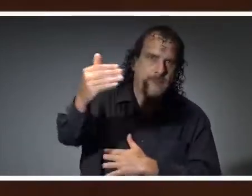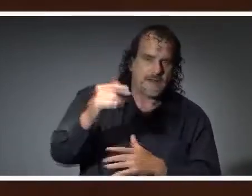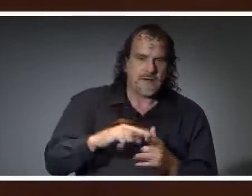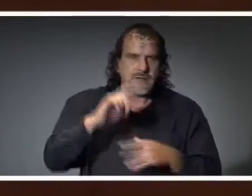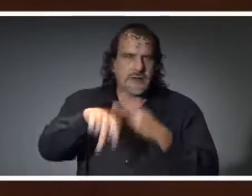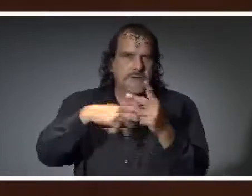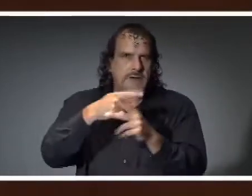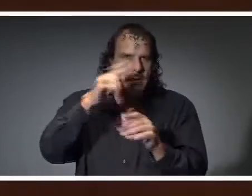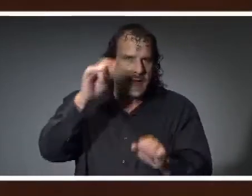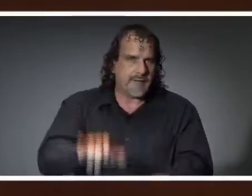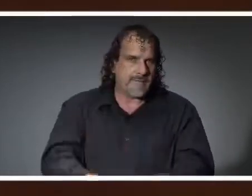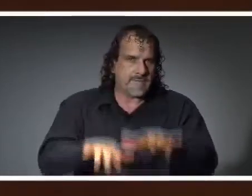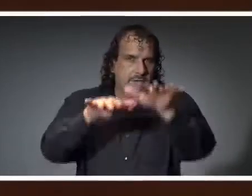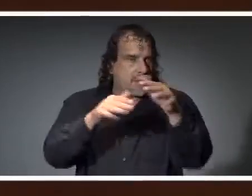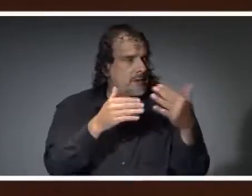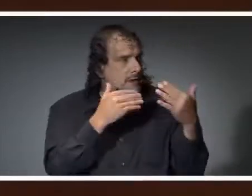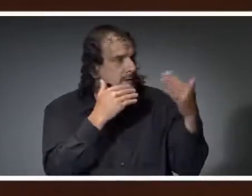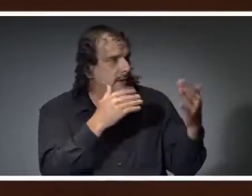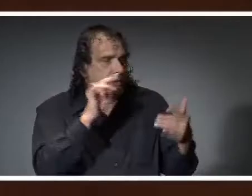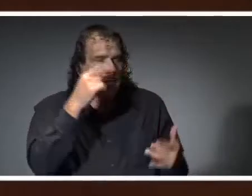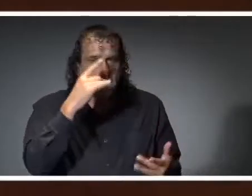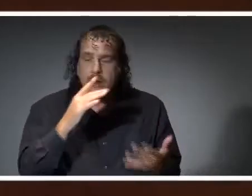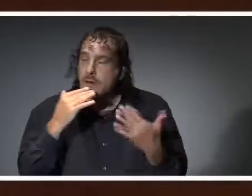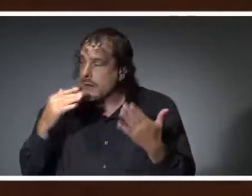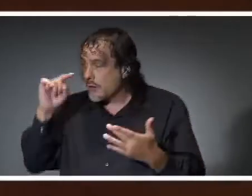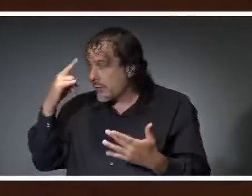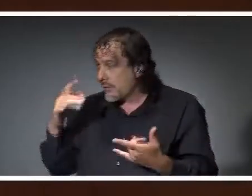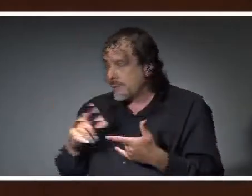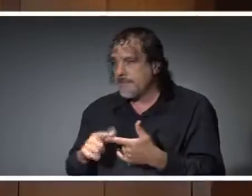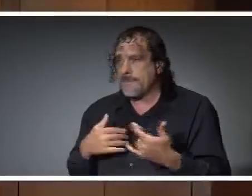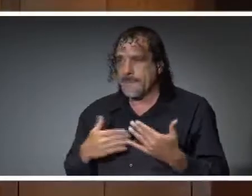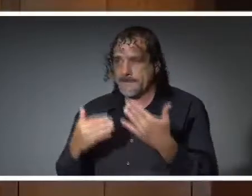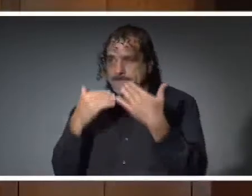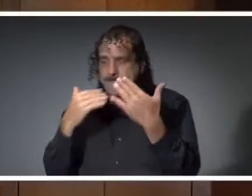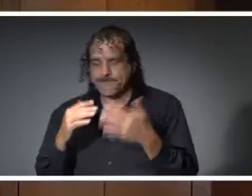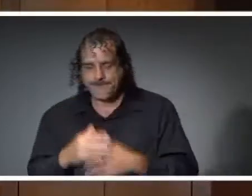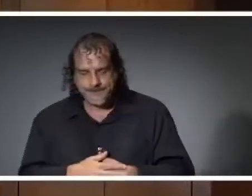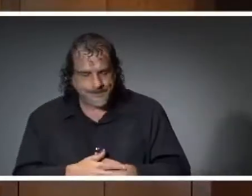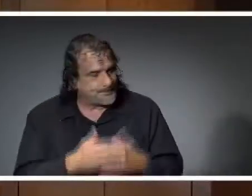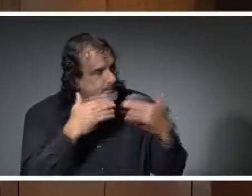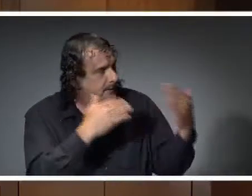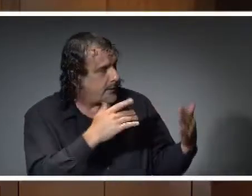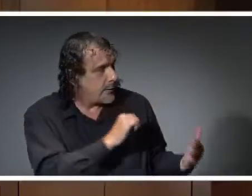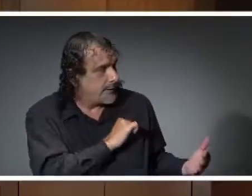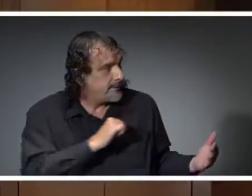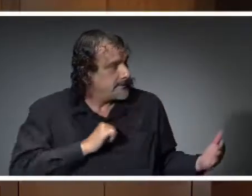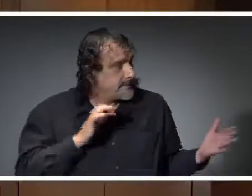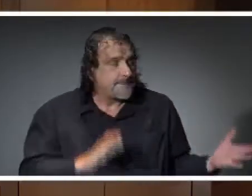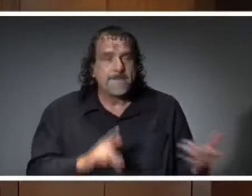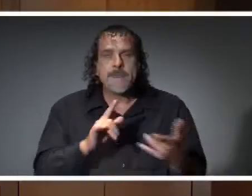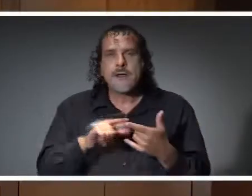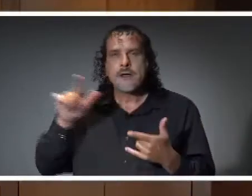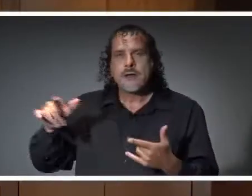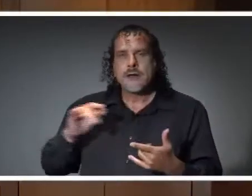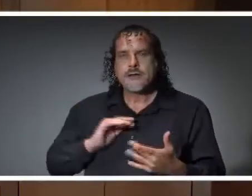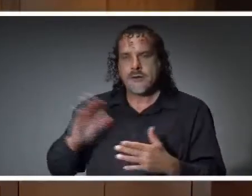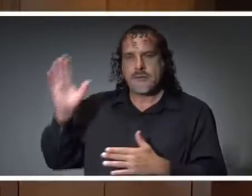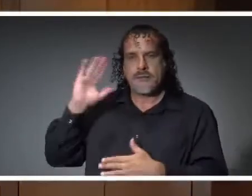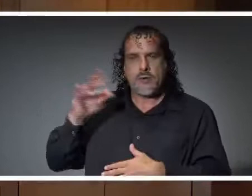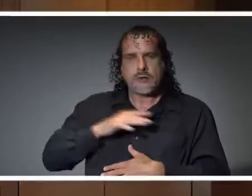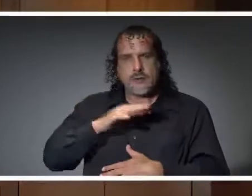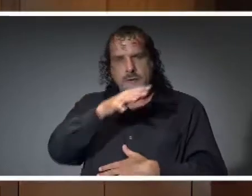catastrophic flooding. Thank you so much. Thank you, Senator. The Senator's successor as our Agriculture Commissioner